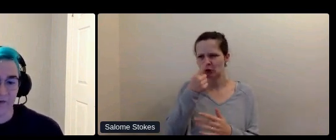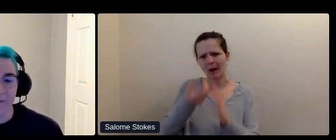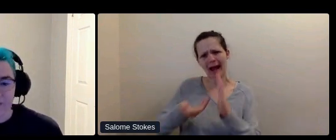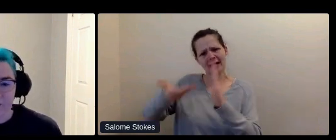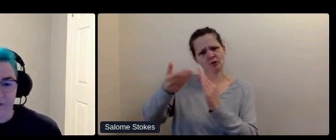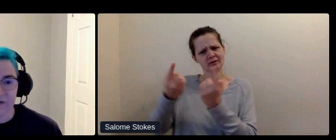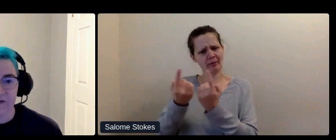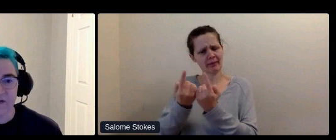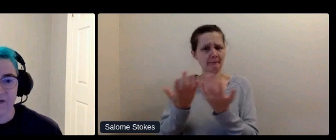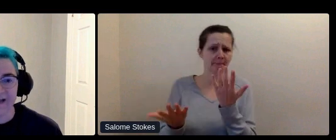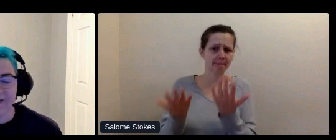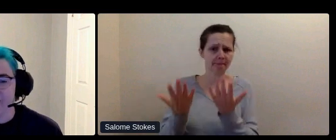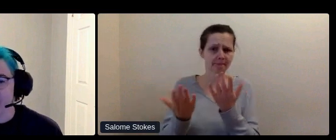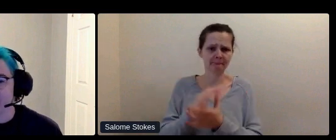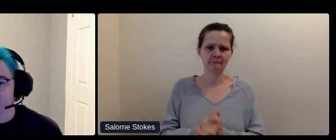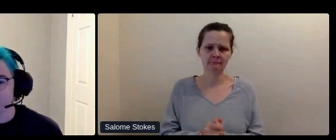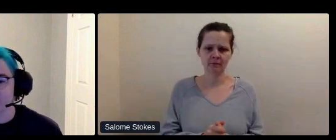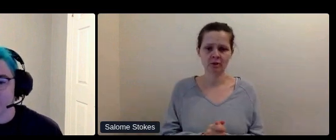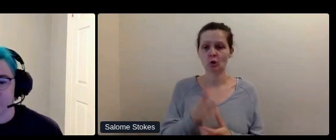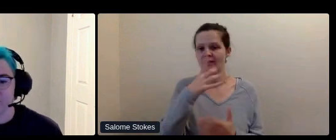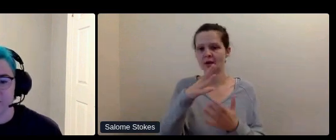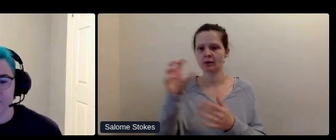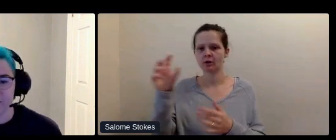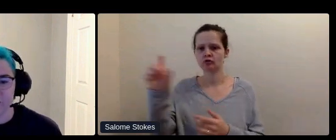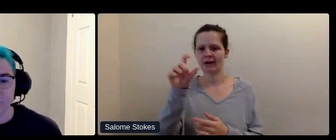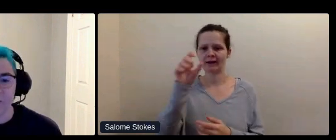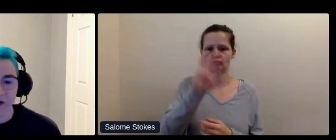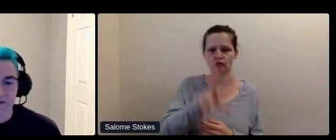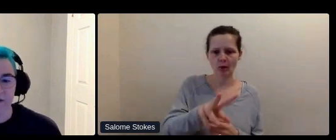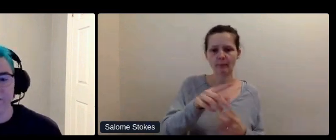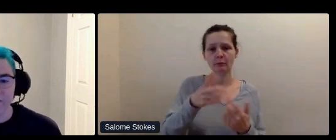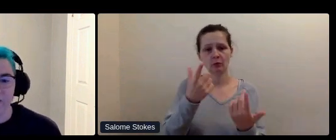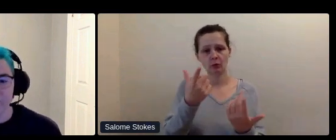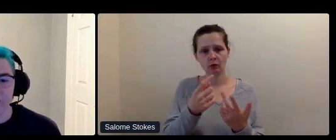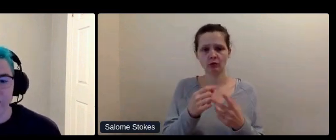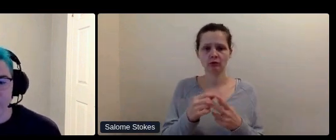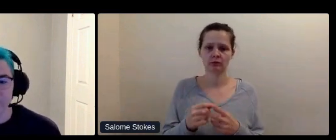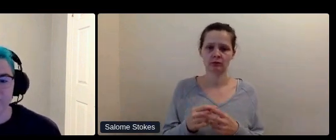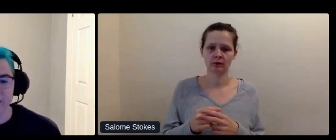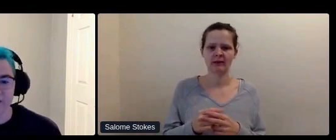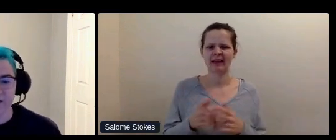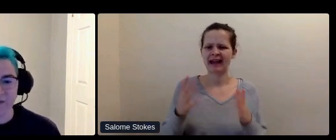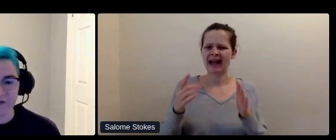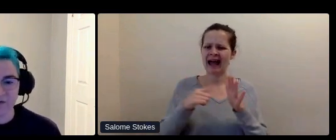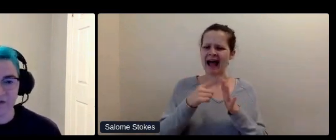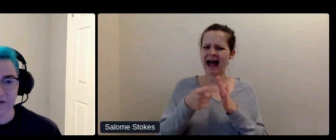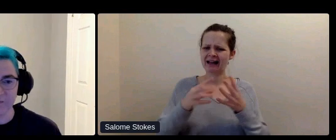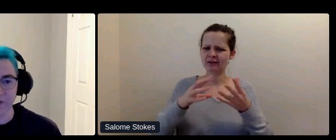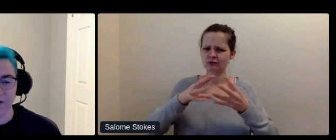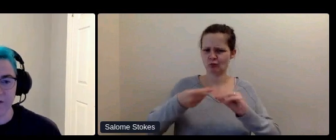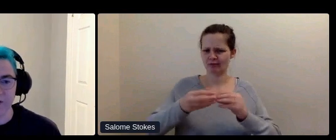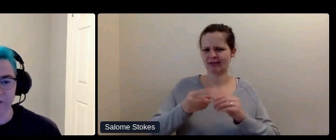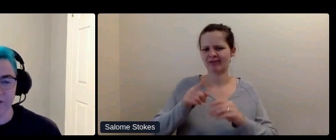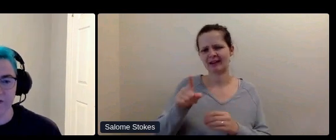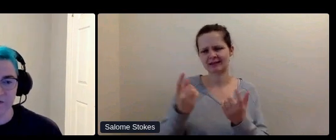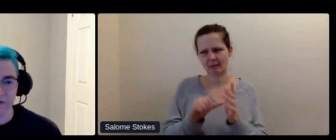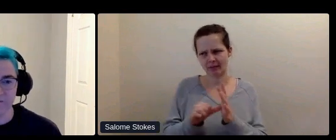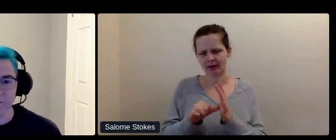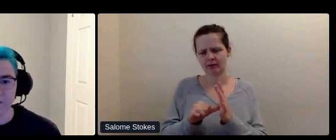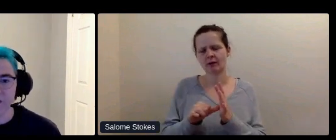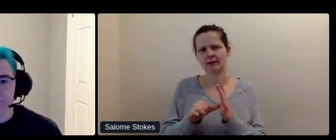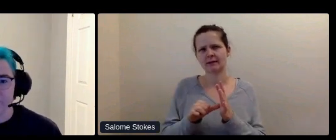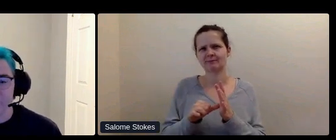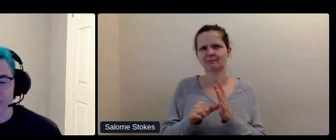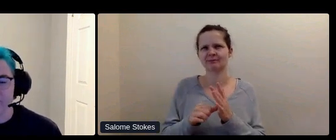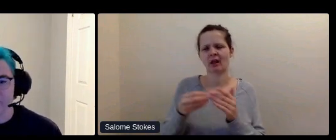drag and drop solutions. And then hand scripting being things that are more costly and require long hours of testing to make sure nothing is breaking the logic. These are usually